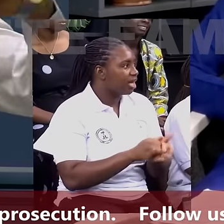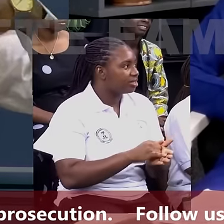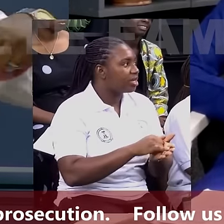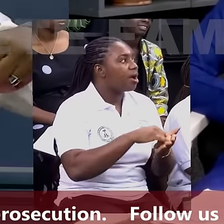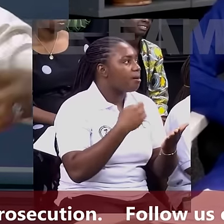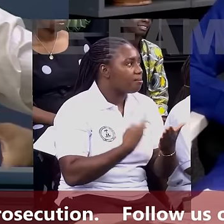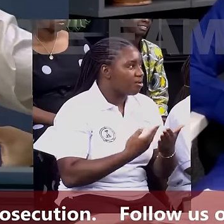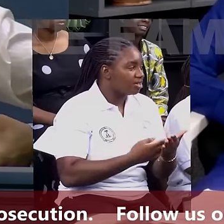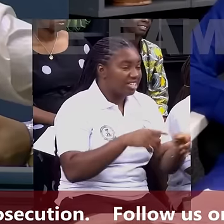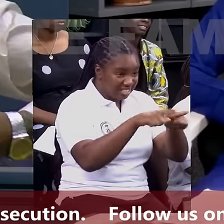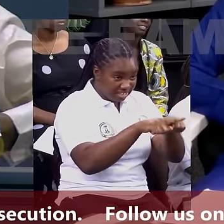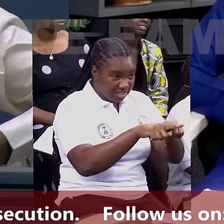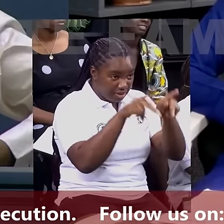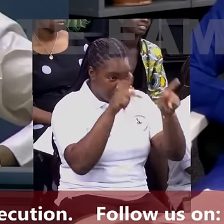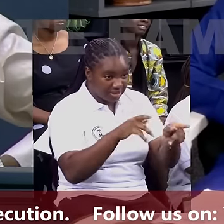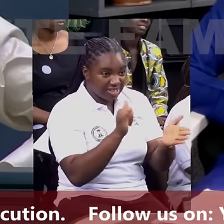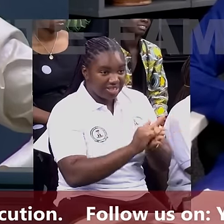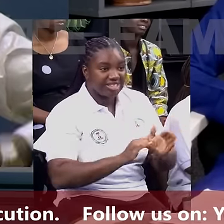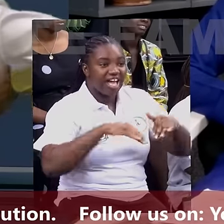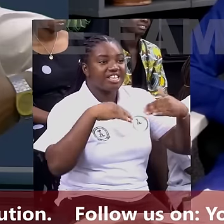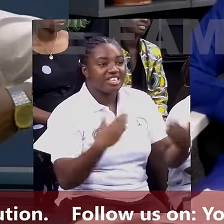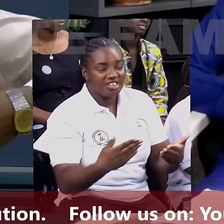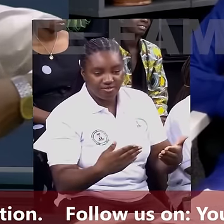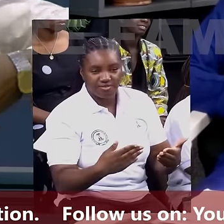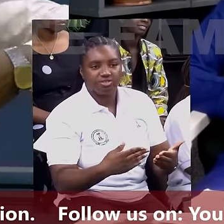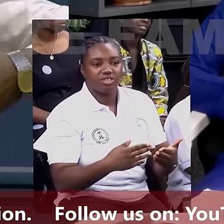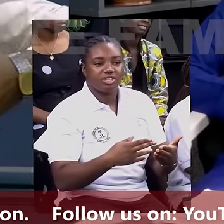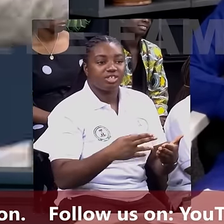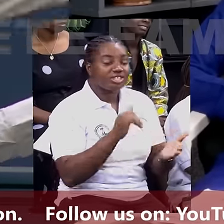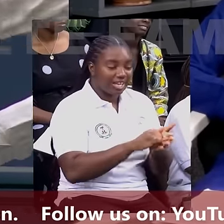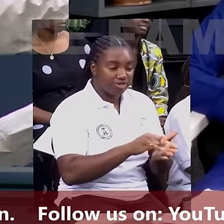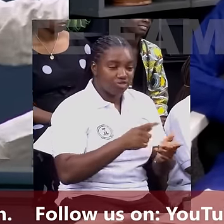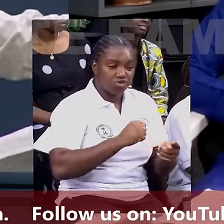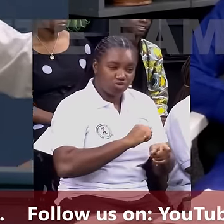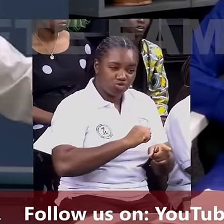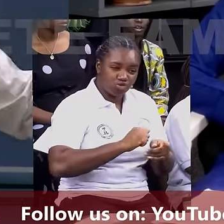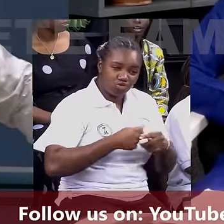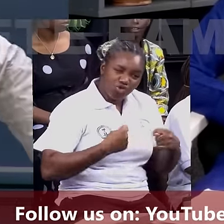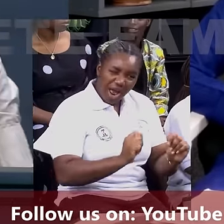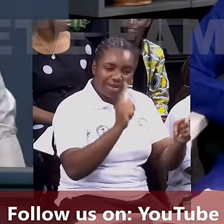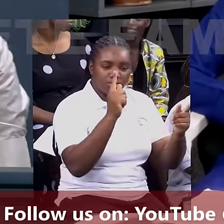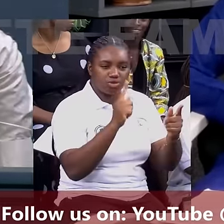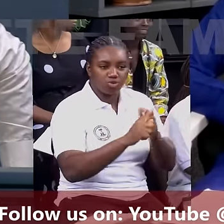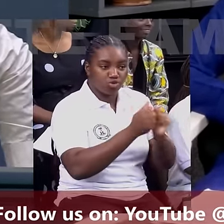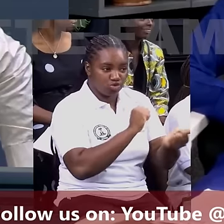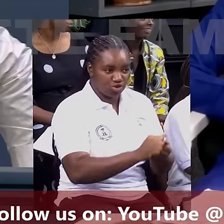to destroy. He give me 1 million. Support Una with the 1 million naira.